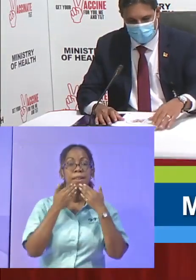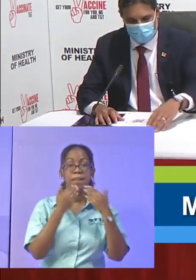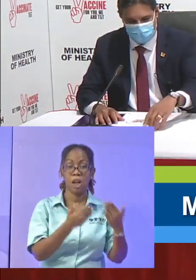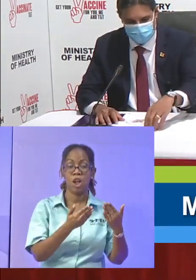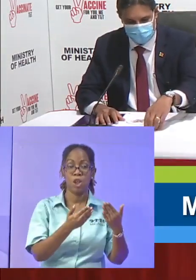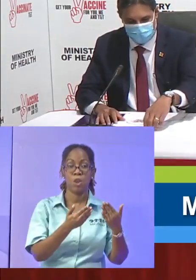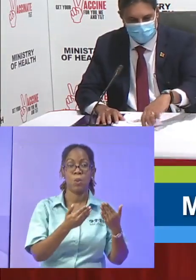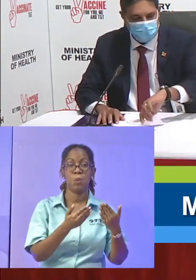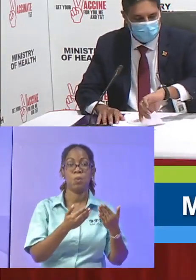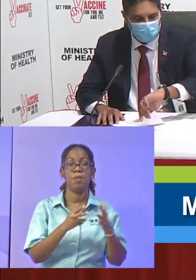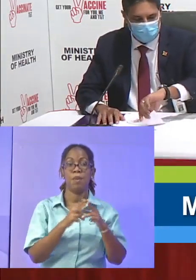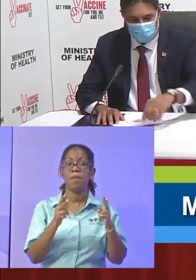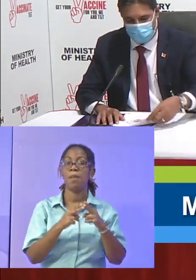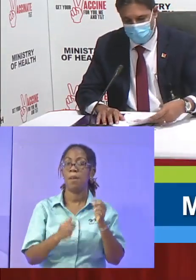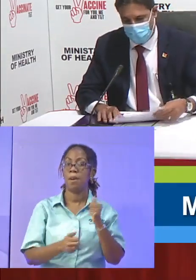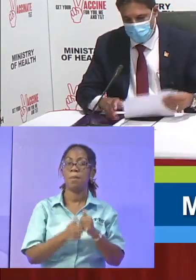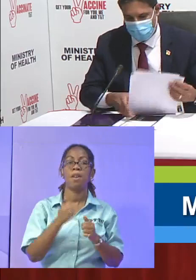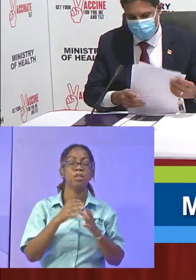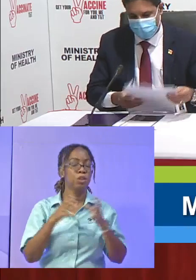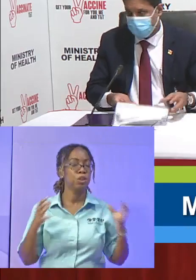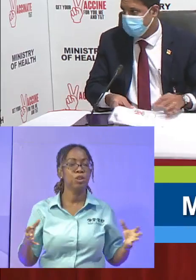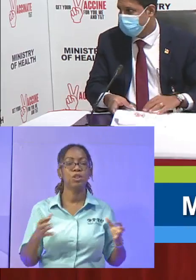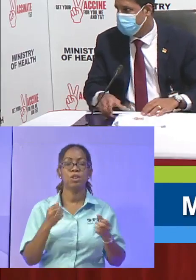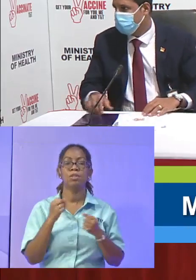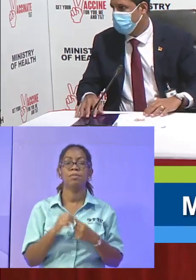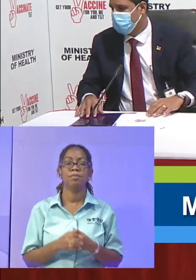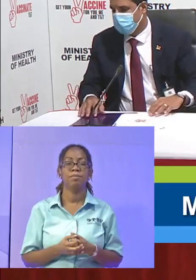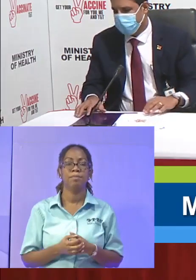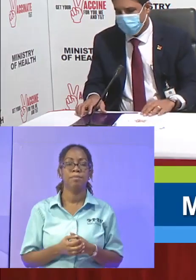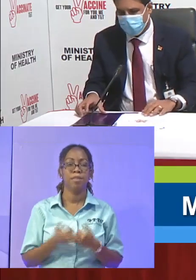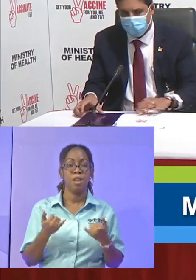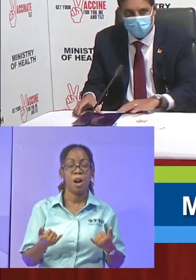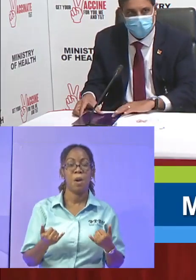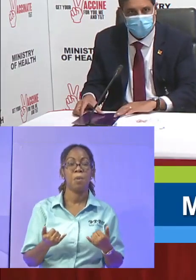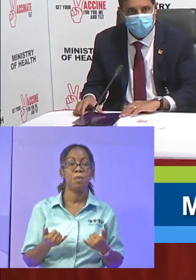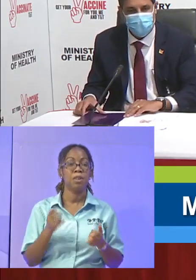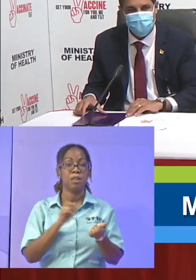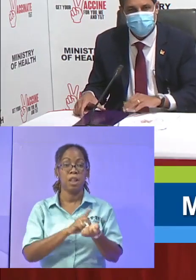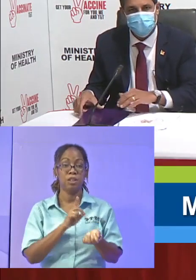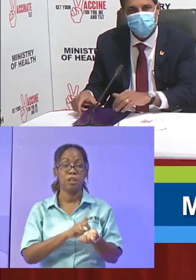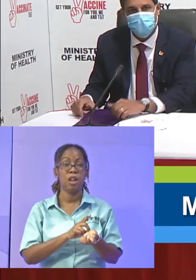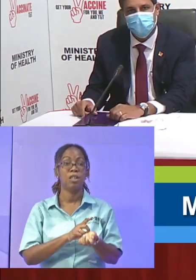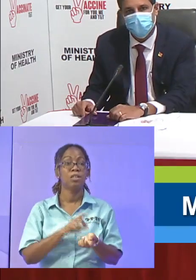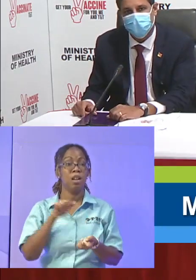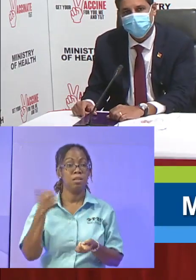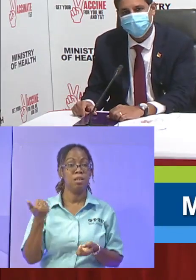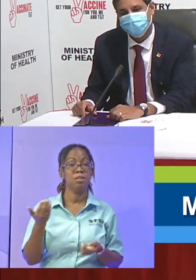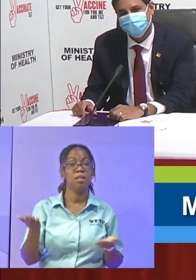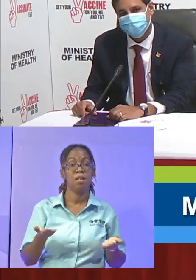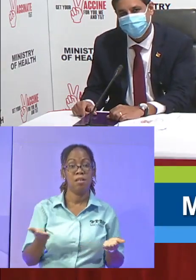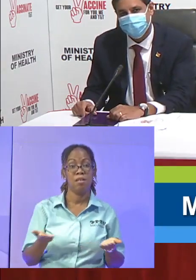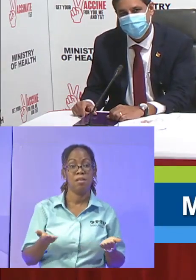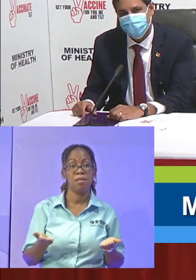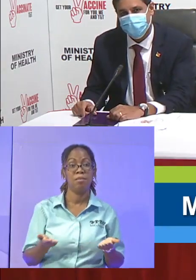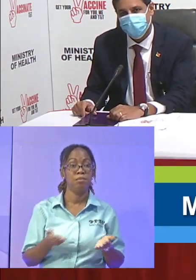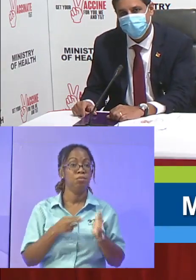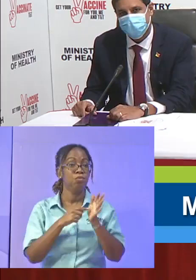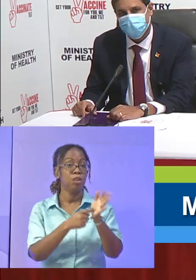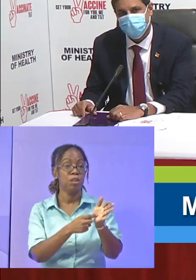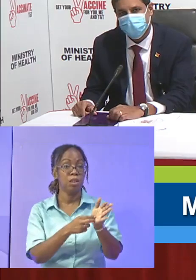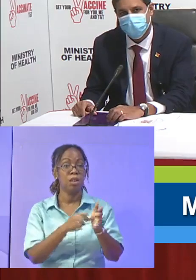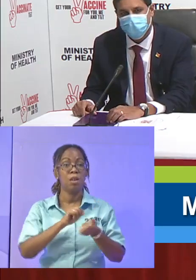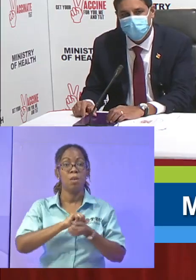Thank you very much, CMO. We will now listen to a presentation by Dr. Extavor on COVID-19 vaccine,